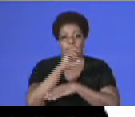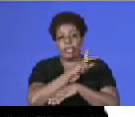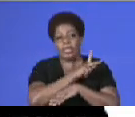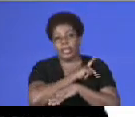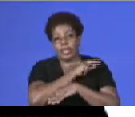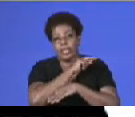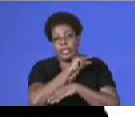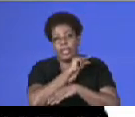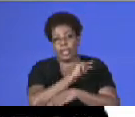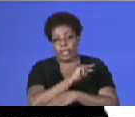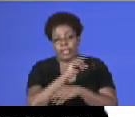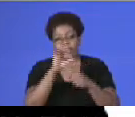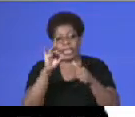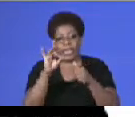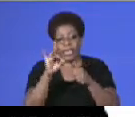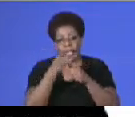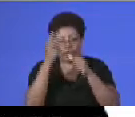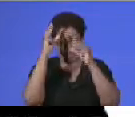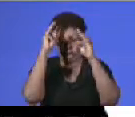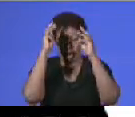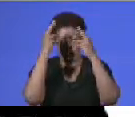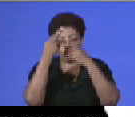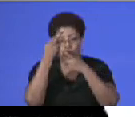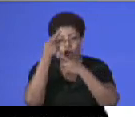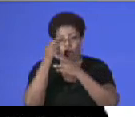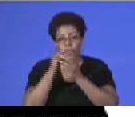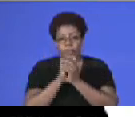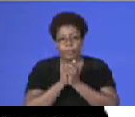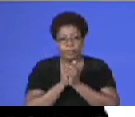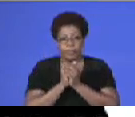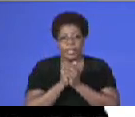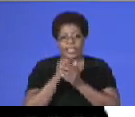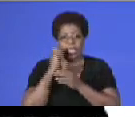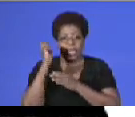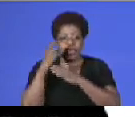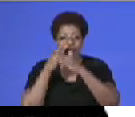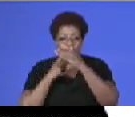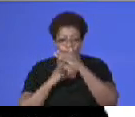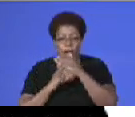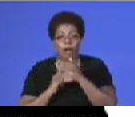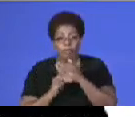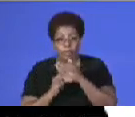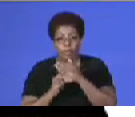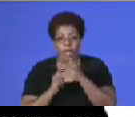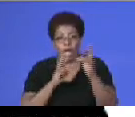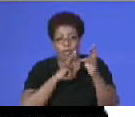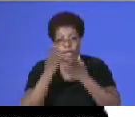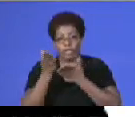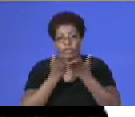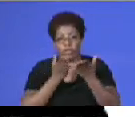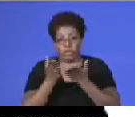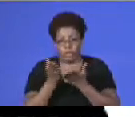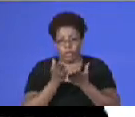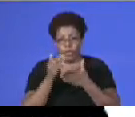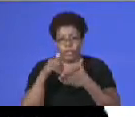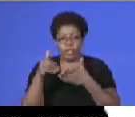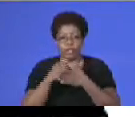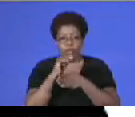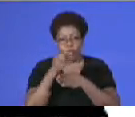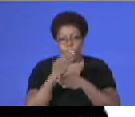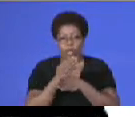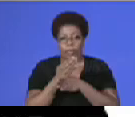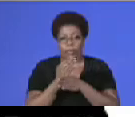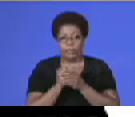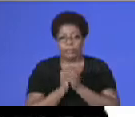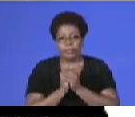been appointed the 8th Commodore of the organization. He says he's very humbled and honored to serve in this position and has a very ambitious agenda to